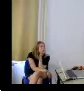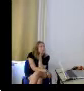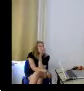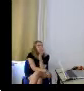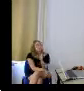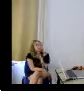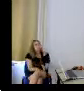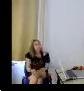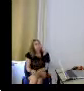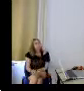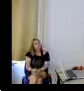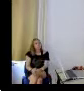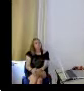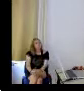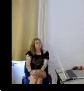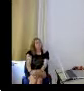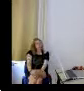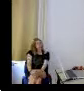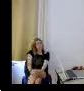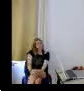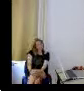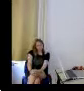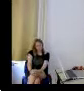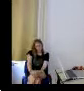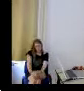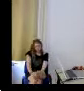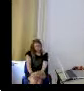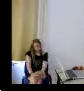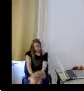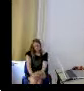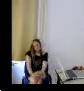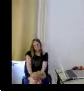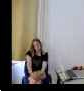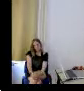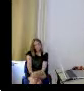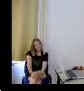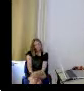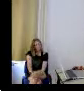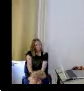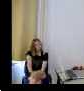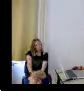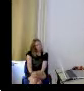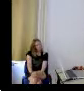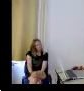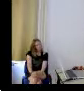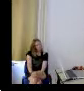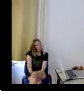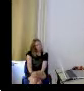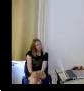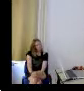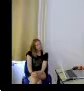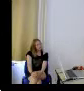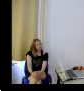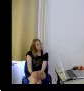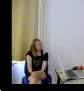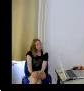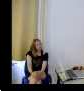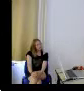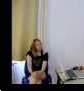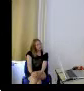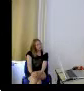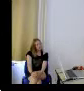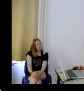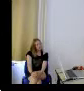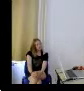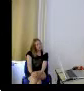analyzing what can we do because of the COVID we couldn't actually move out. And also because we don't have the flats and the